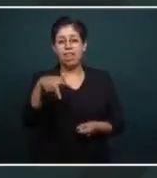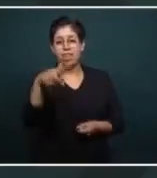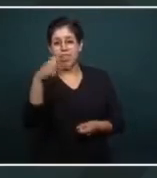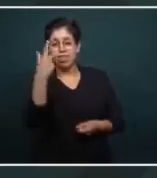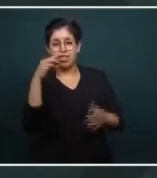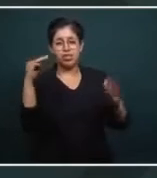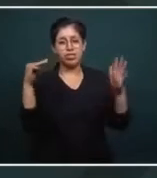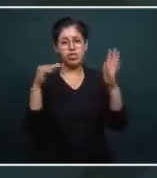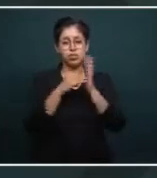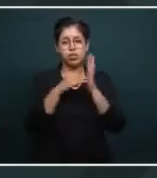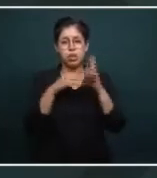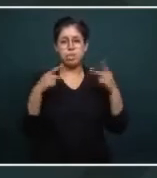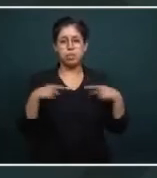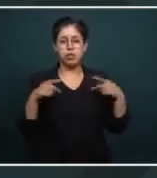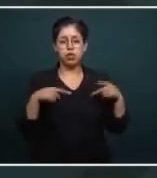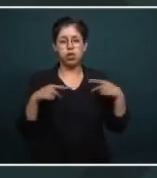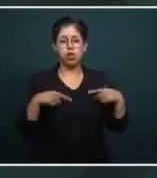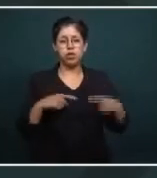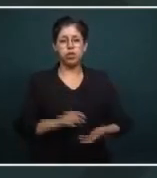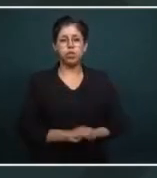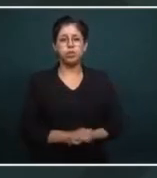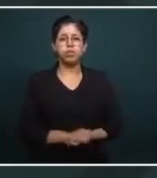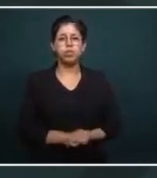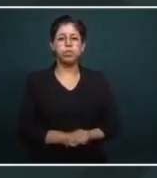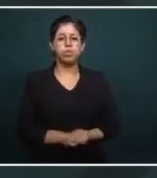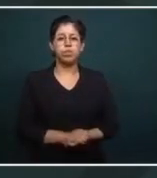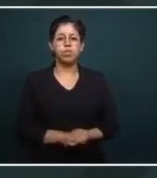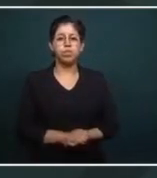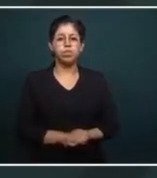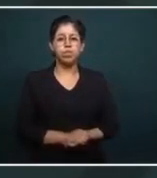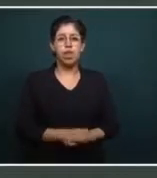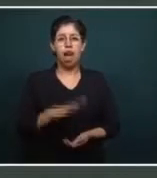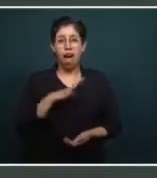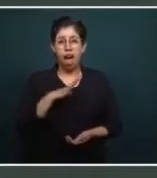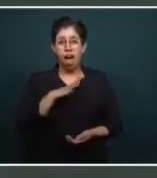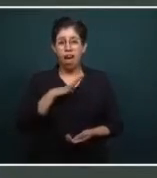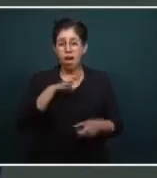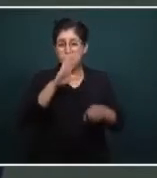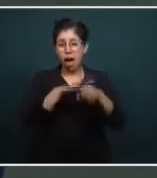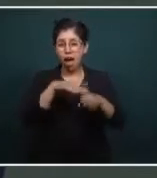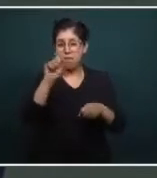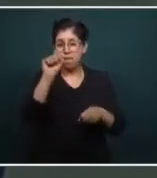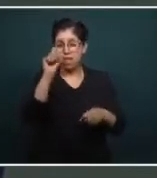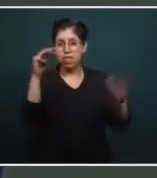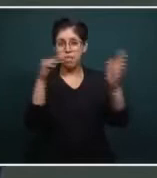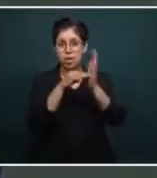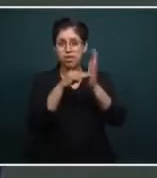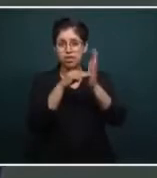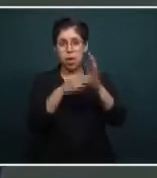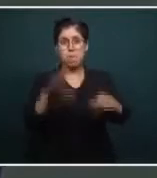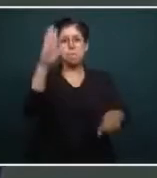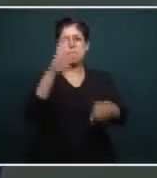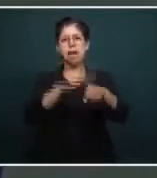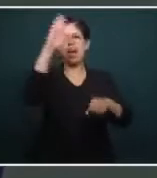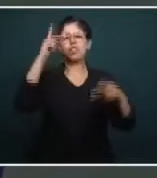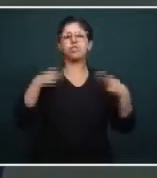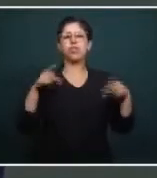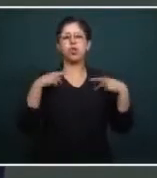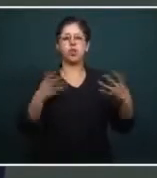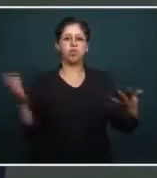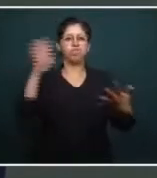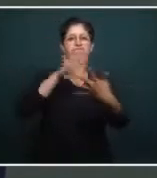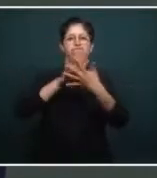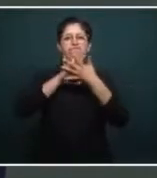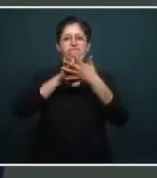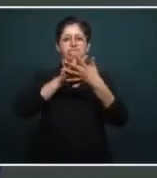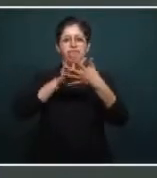reclusos 13,000 y hay prisoners, más de 20,000. and there's more than Este es 20,000. un So that problema is